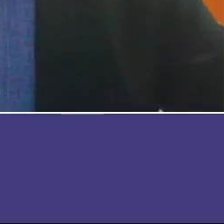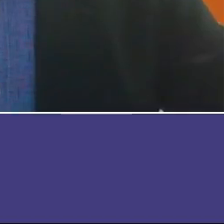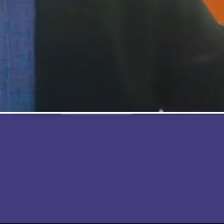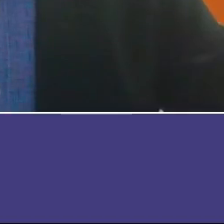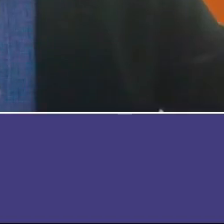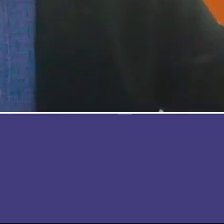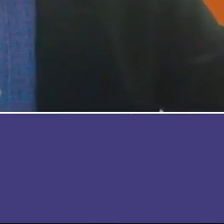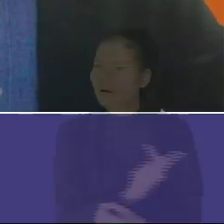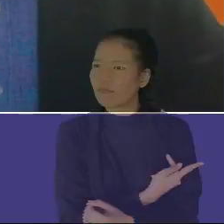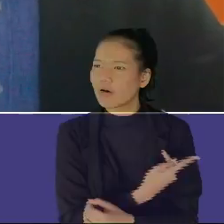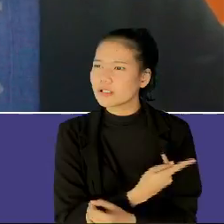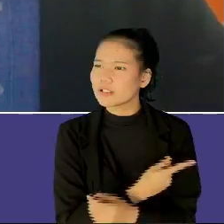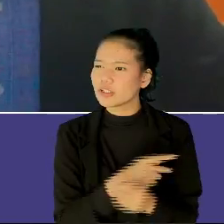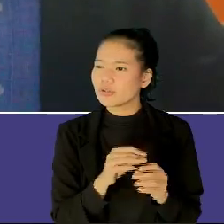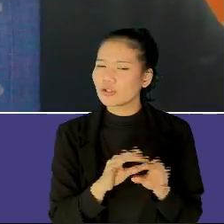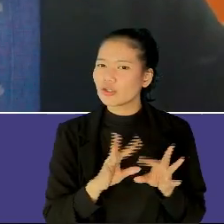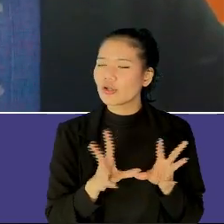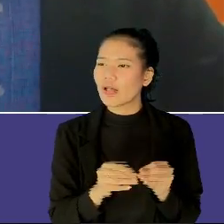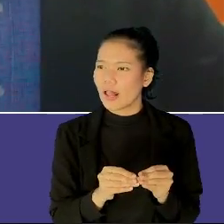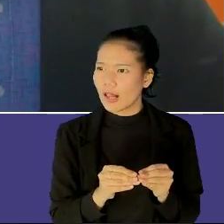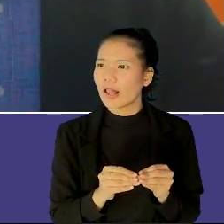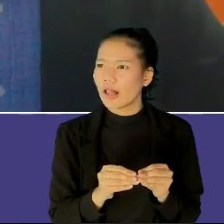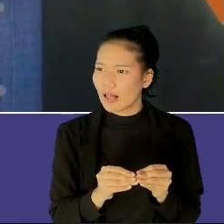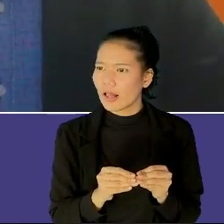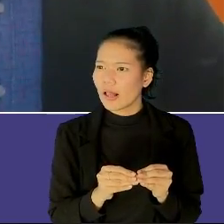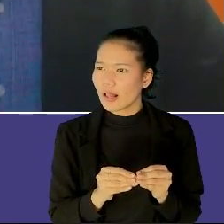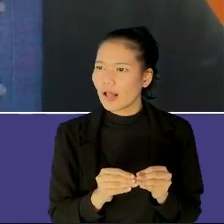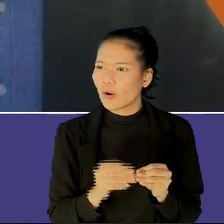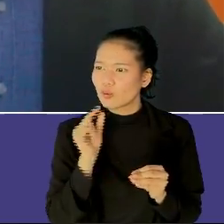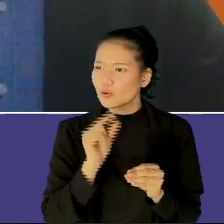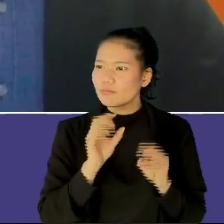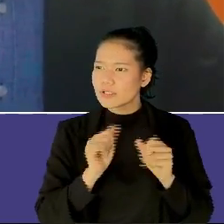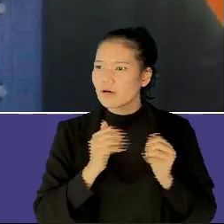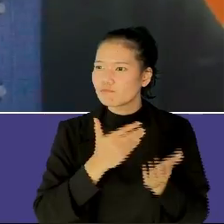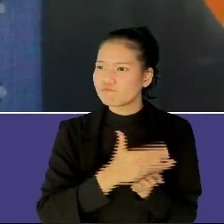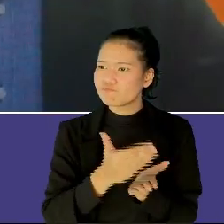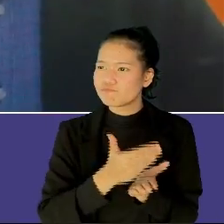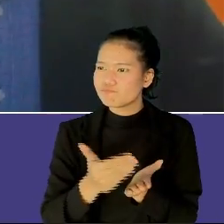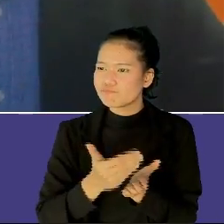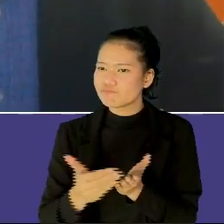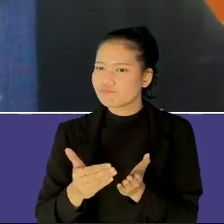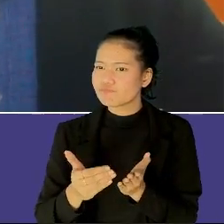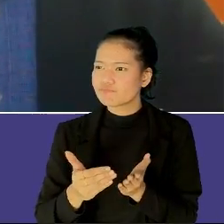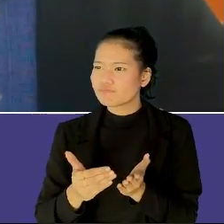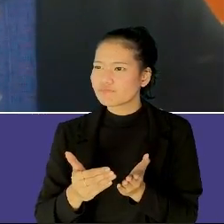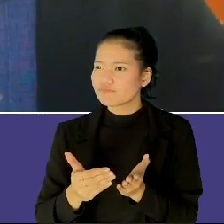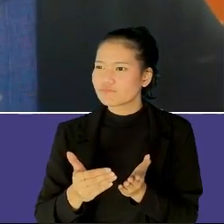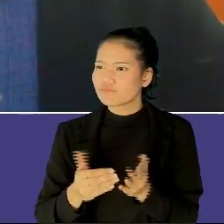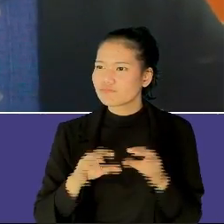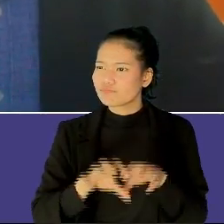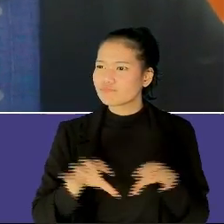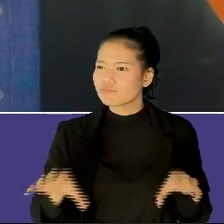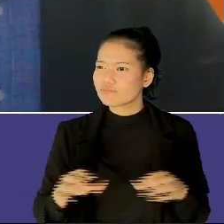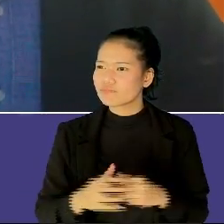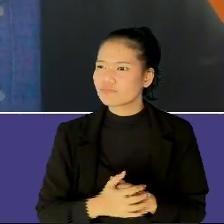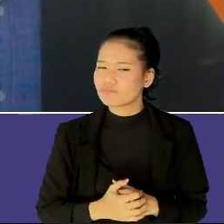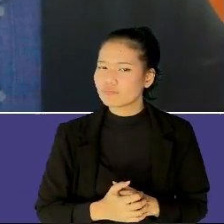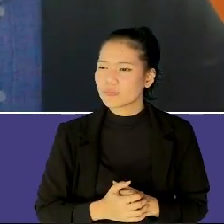vaccination certificates? What is the prognosis for that? Will it run for a certain period and then you'll assess it?